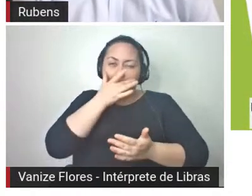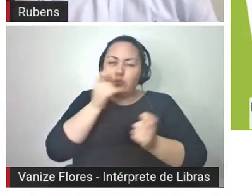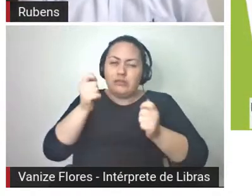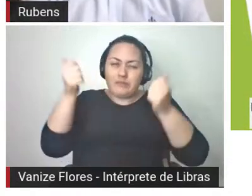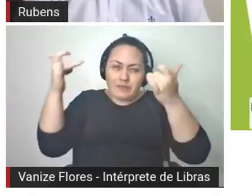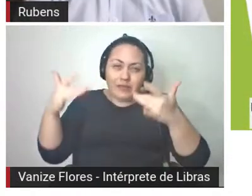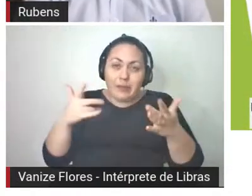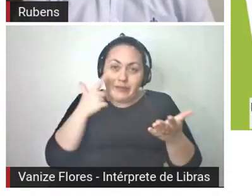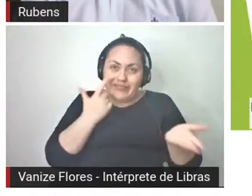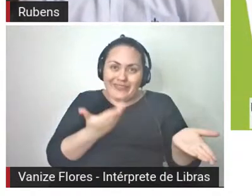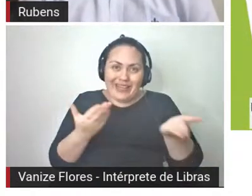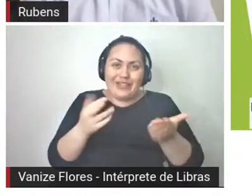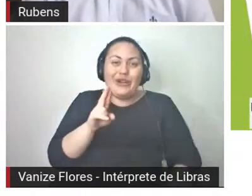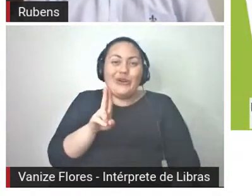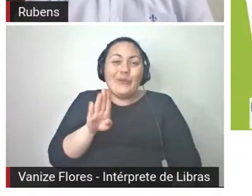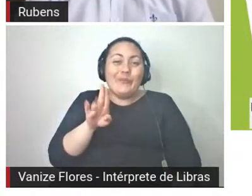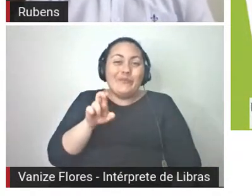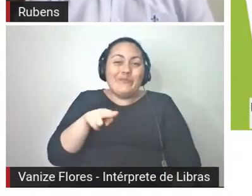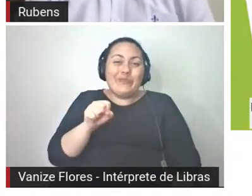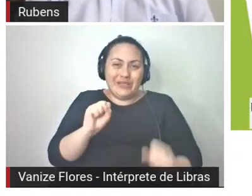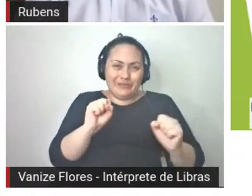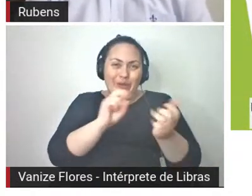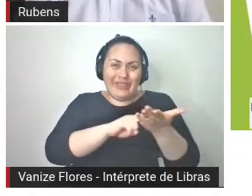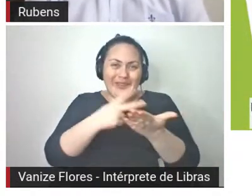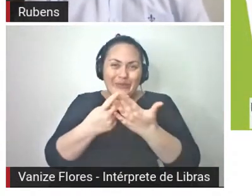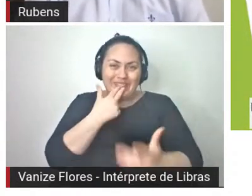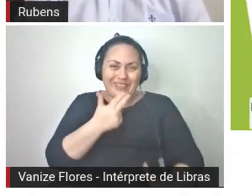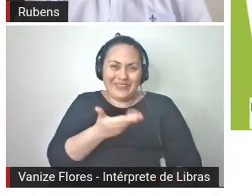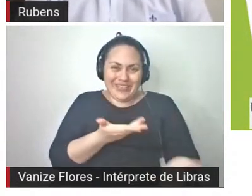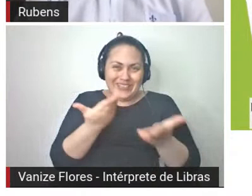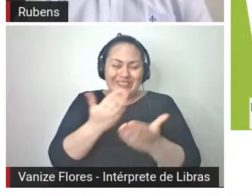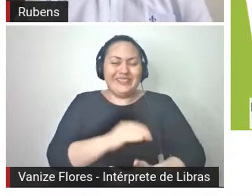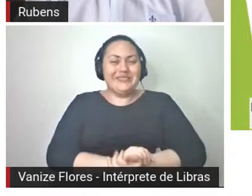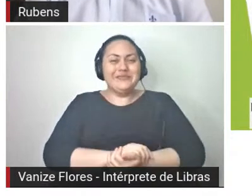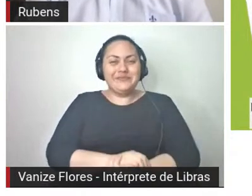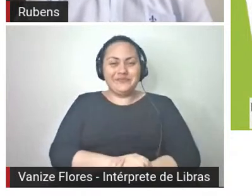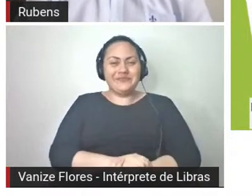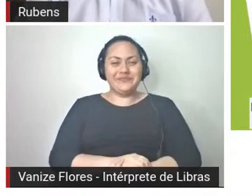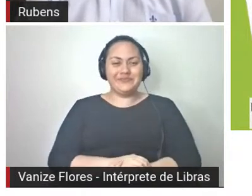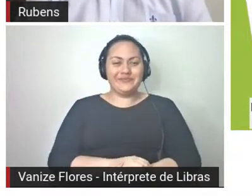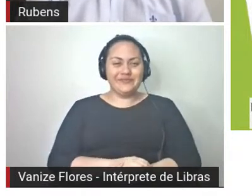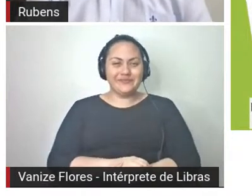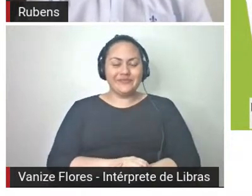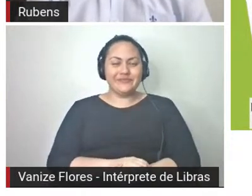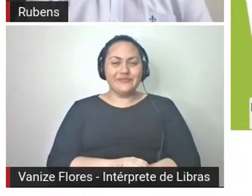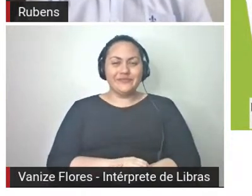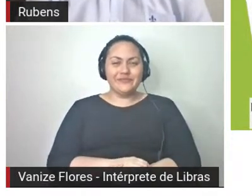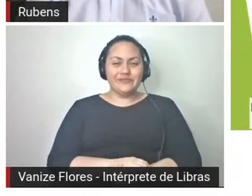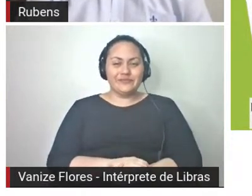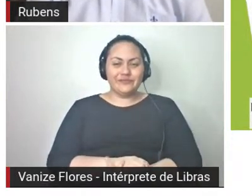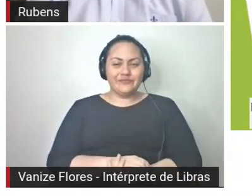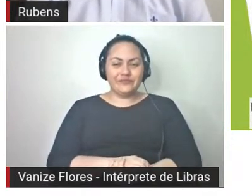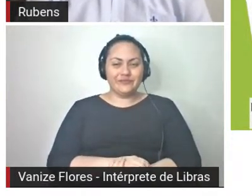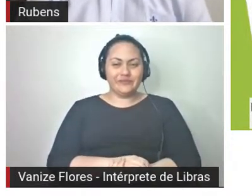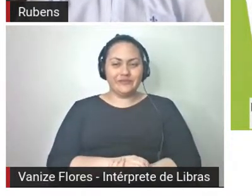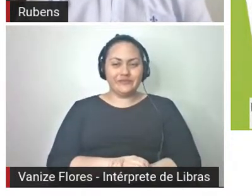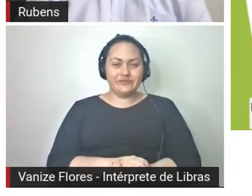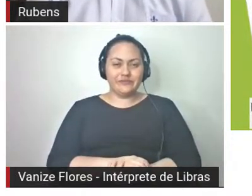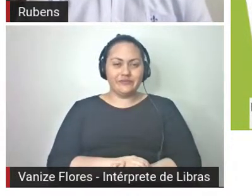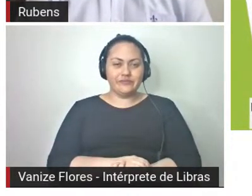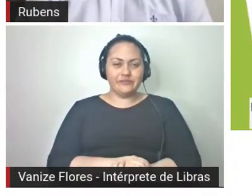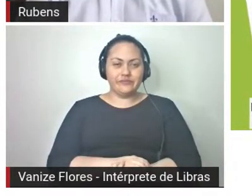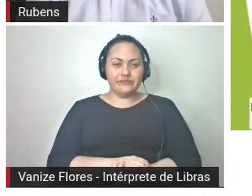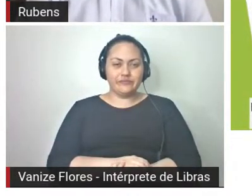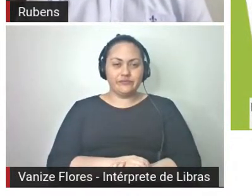Rubens. Obrigado. The difference is that in Brazil, the higher education institutions are